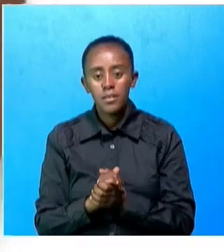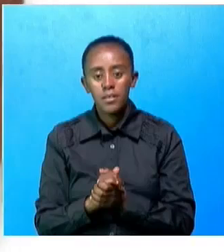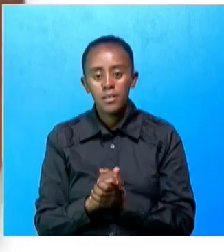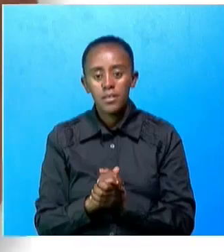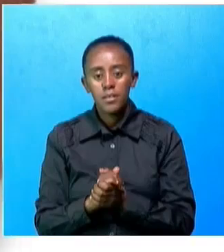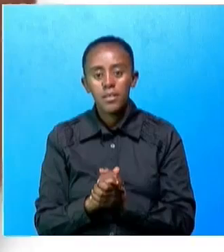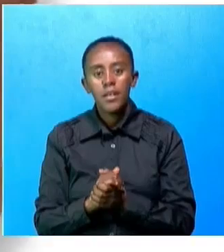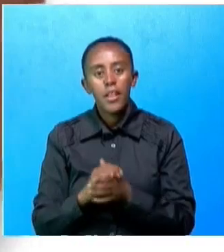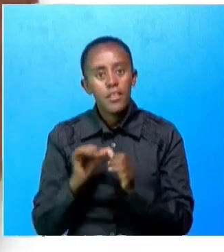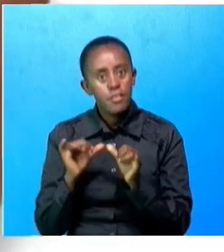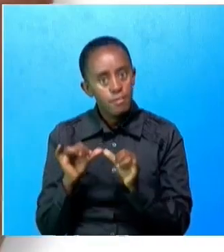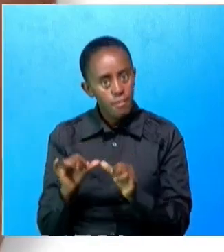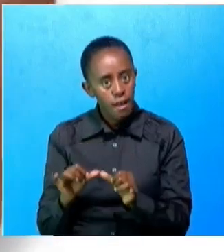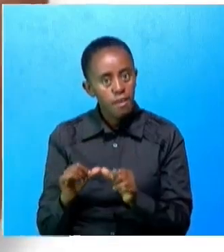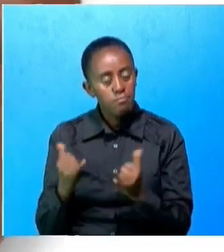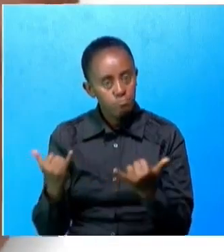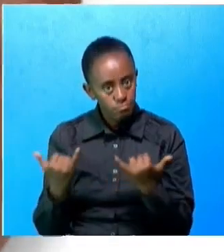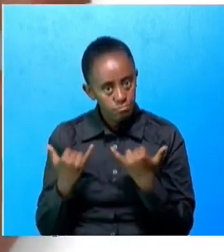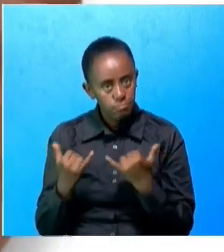stay